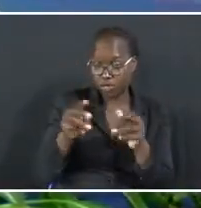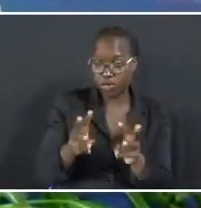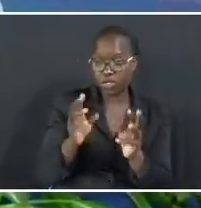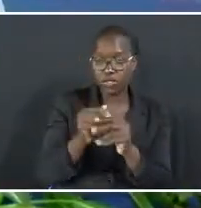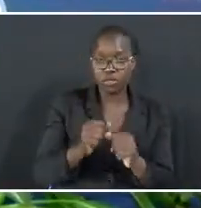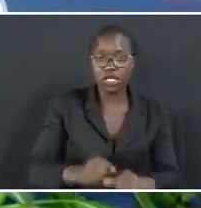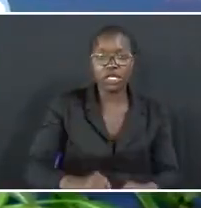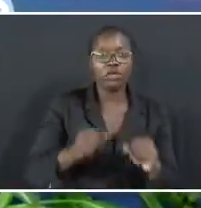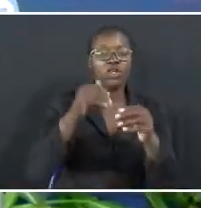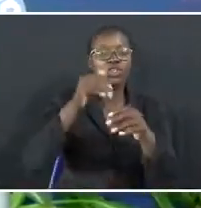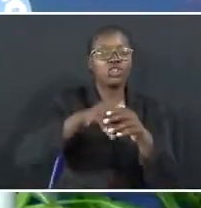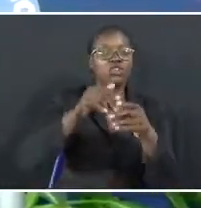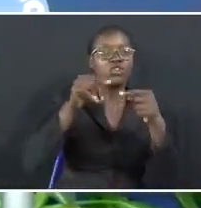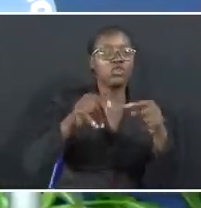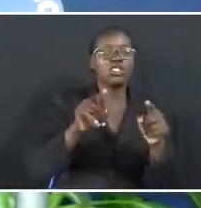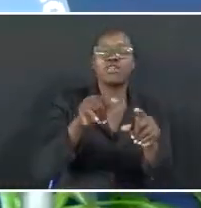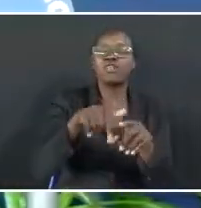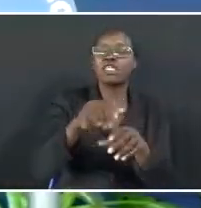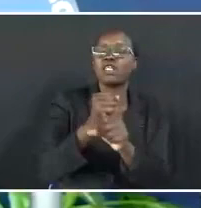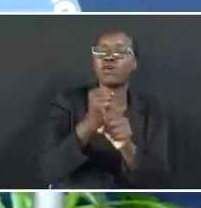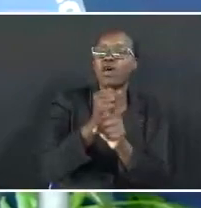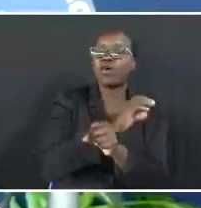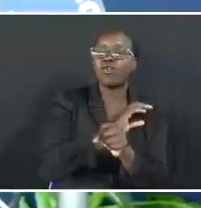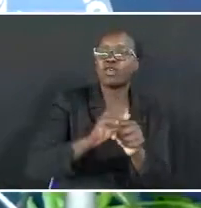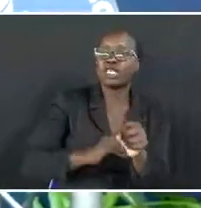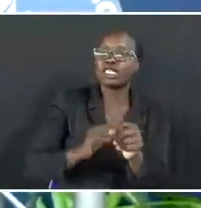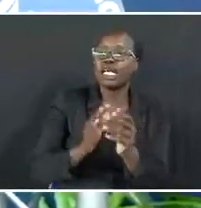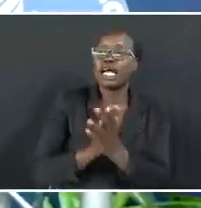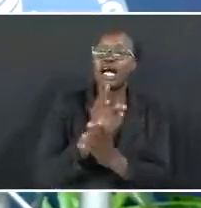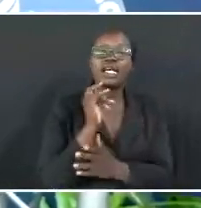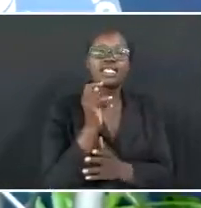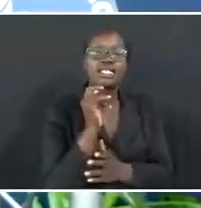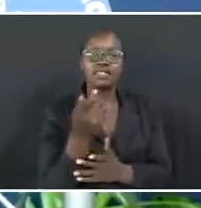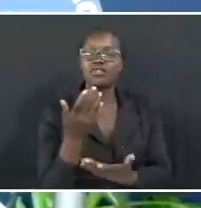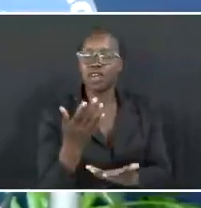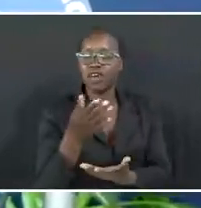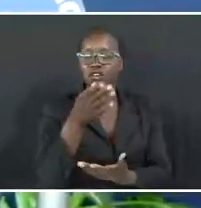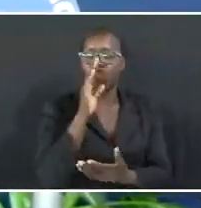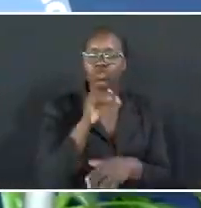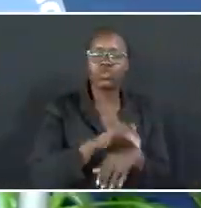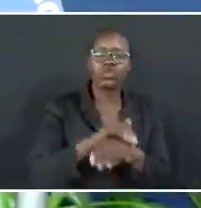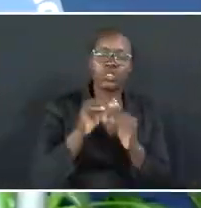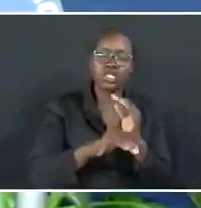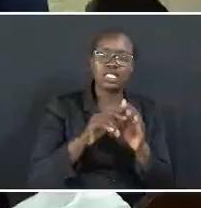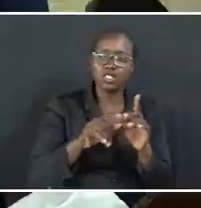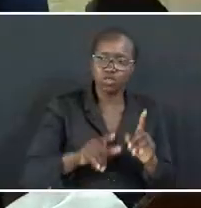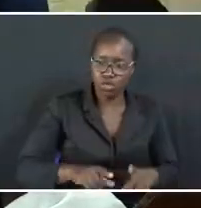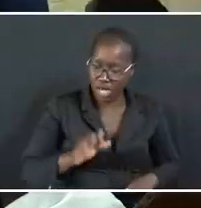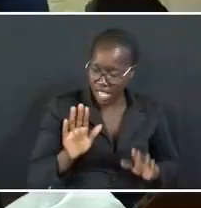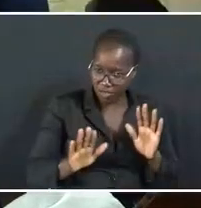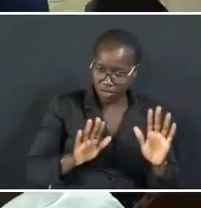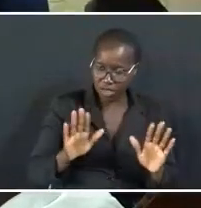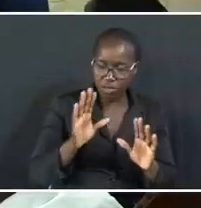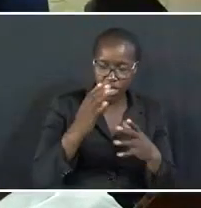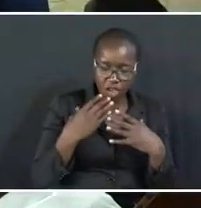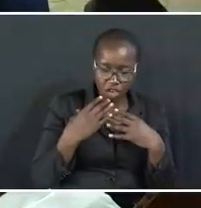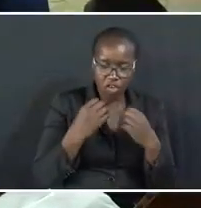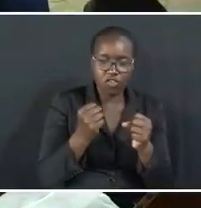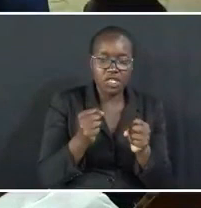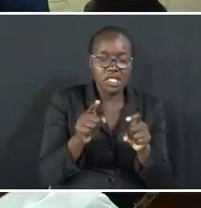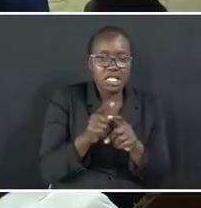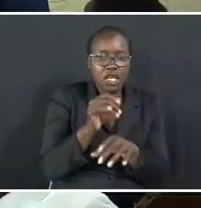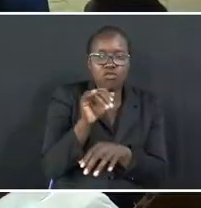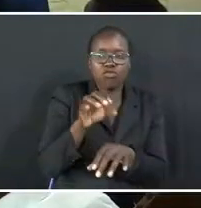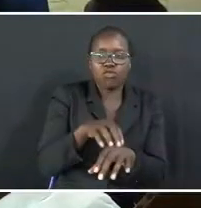should be able to involve yourself in the work of Christ and testify of God's goodness in your life. Be confident like Job